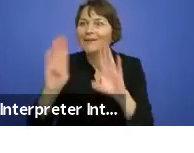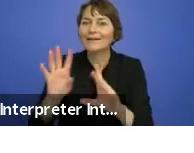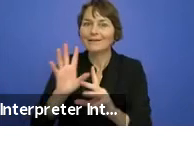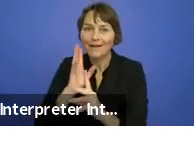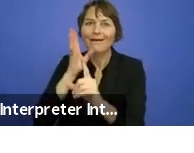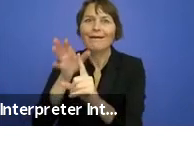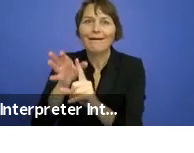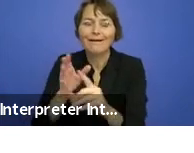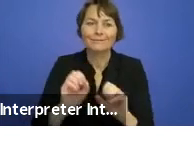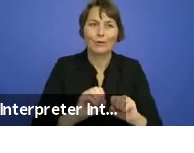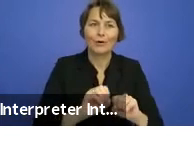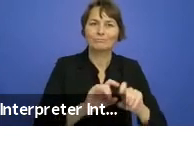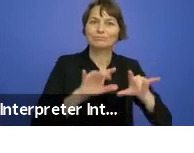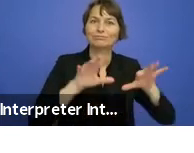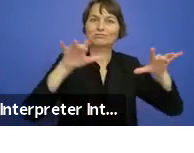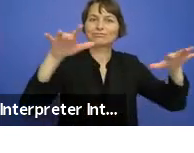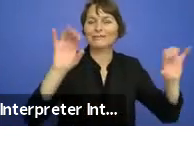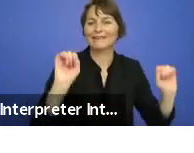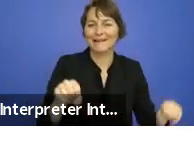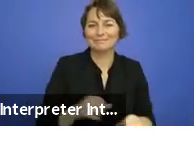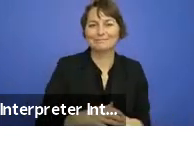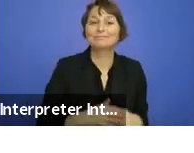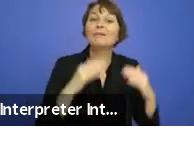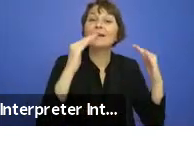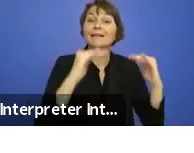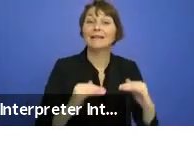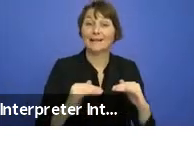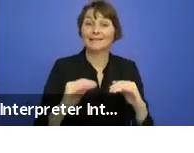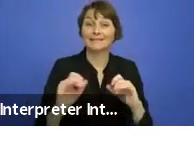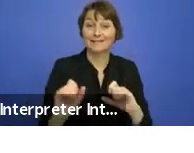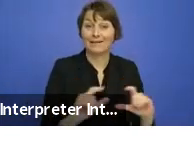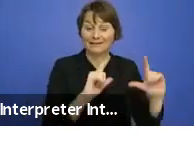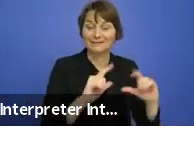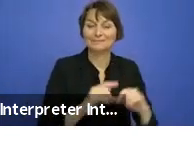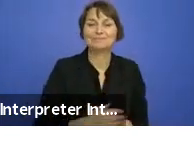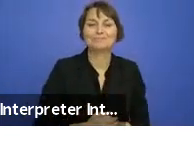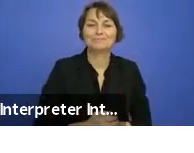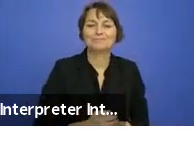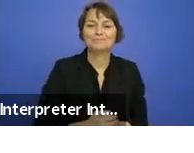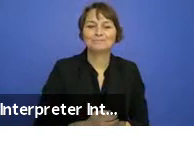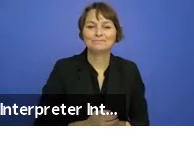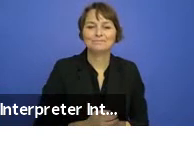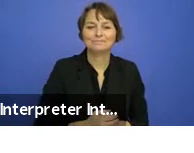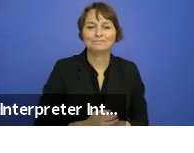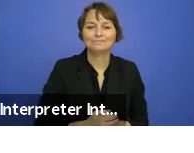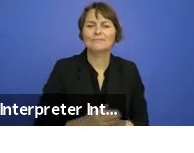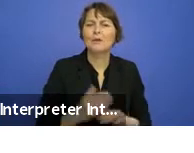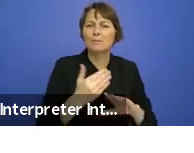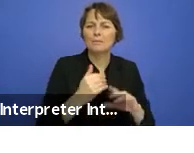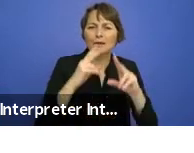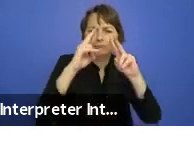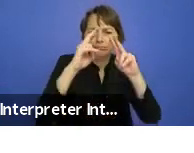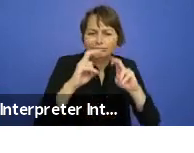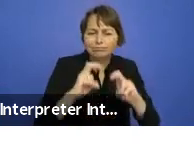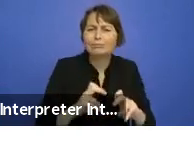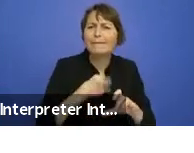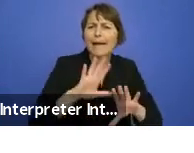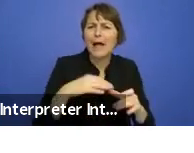if we move on to the next slide, we are already, we have researched a preliminary, the labor conditions and